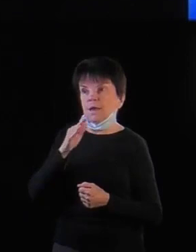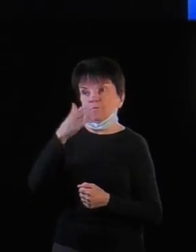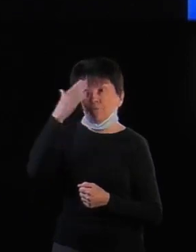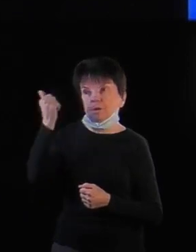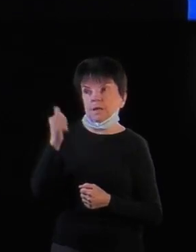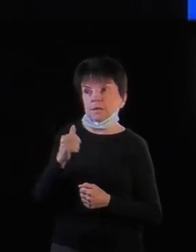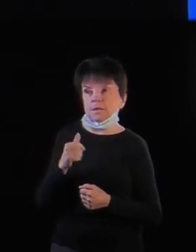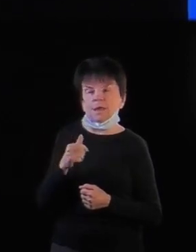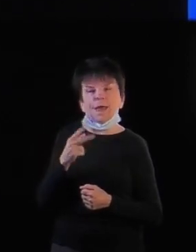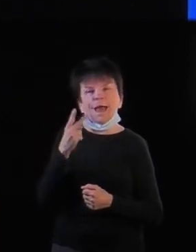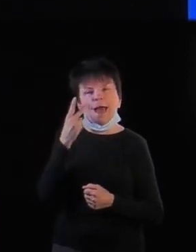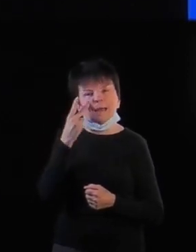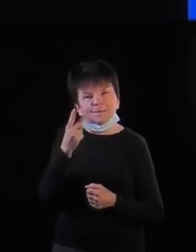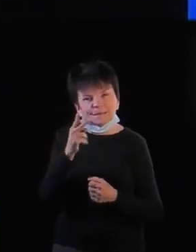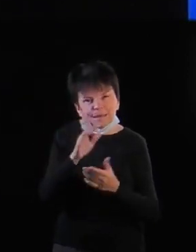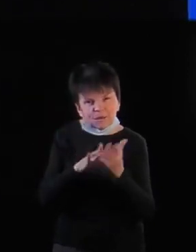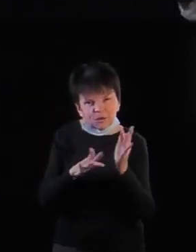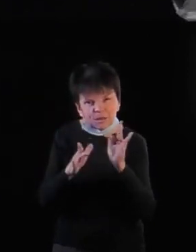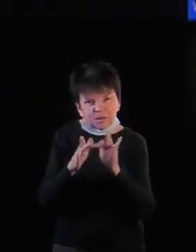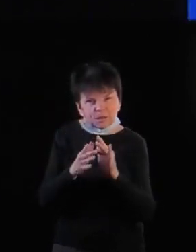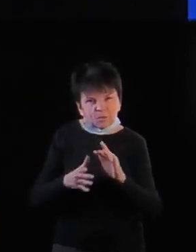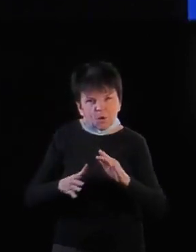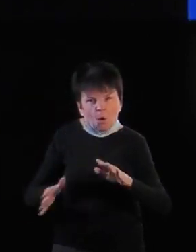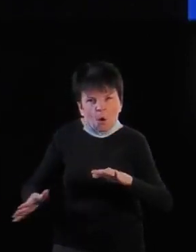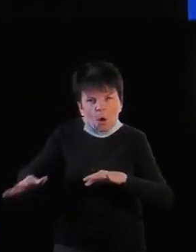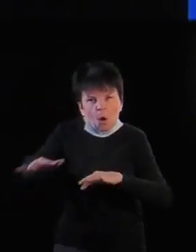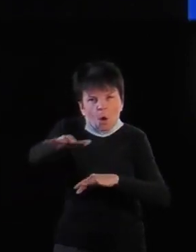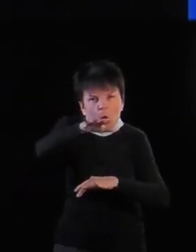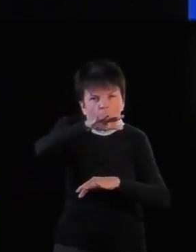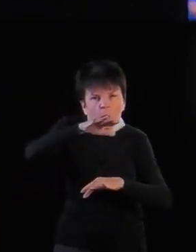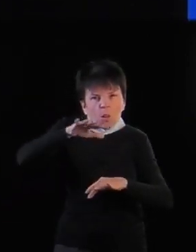them, "I see Jesus all over you."